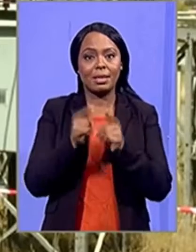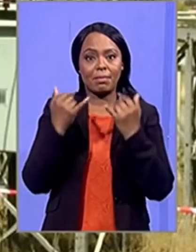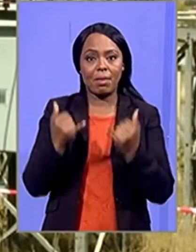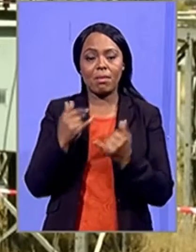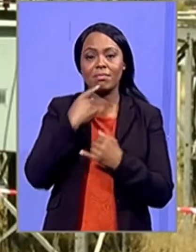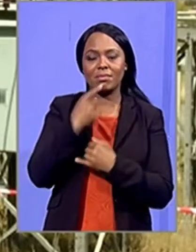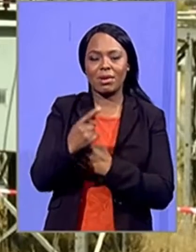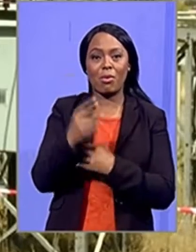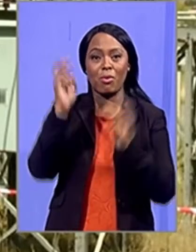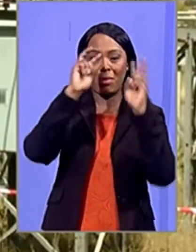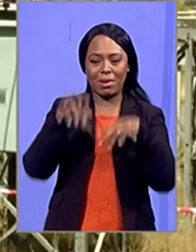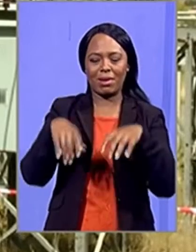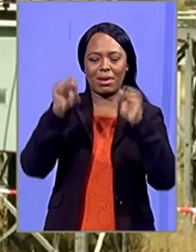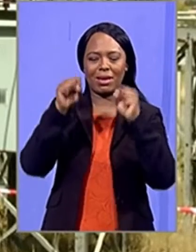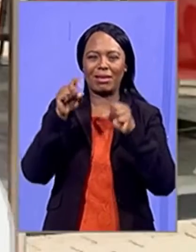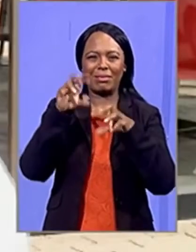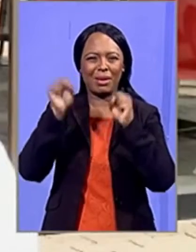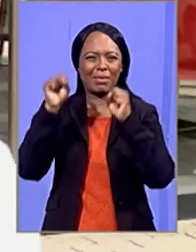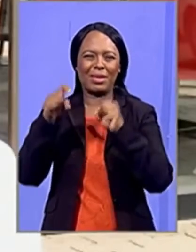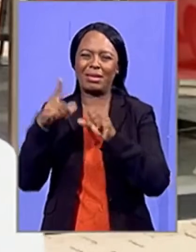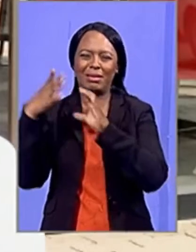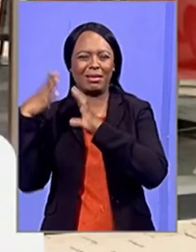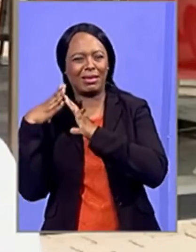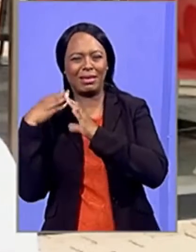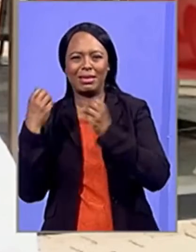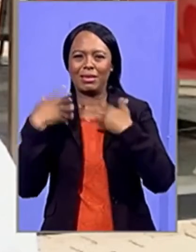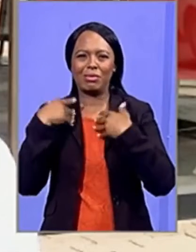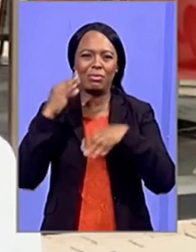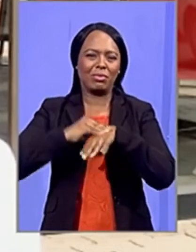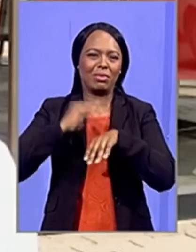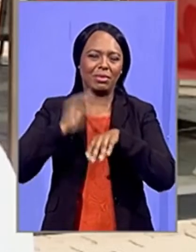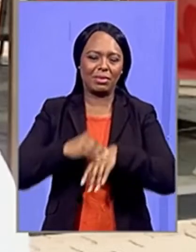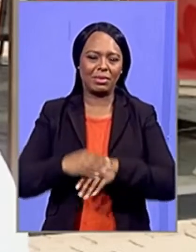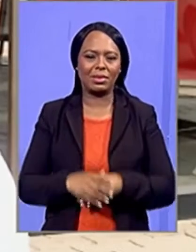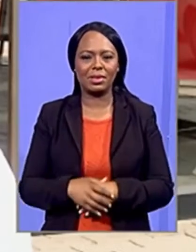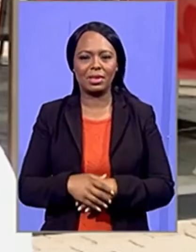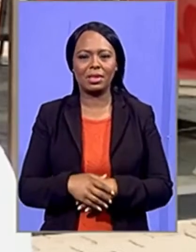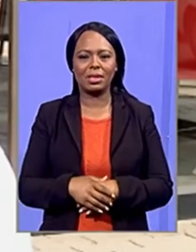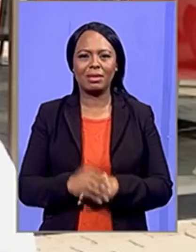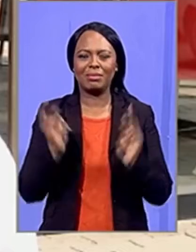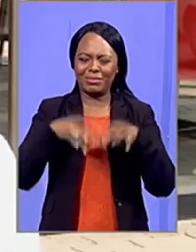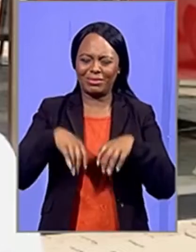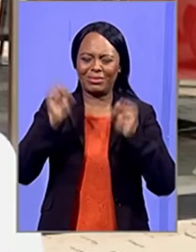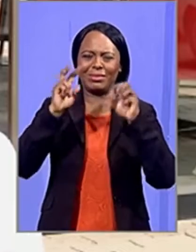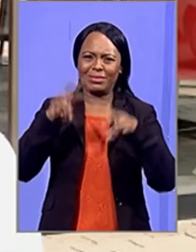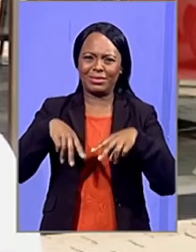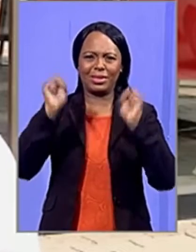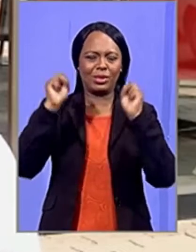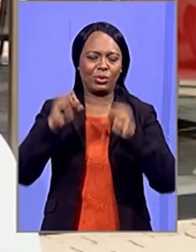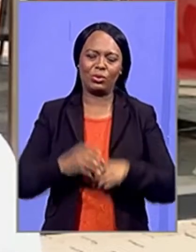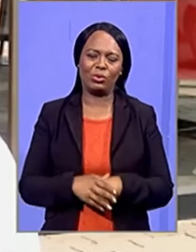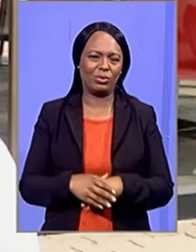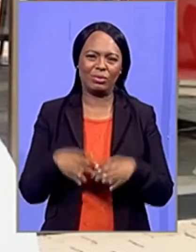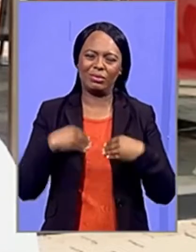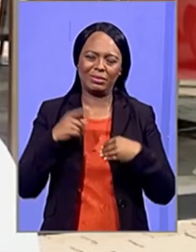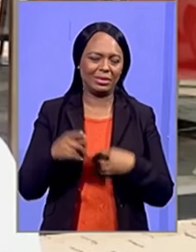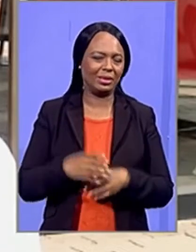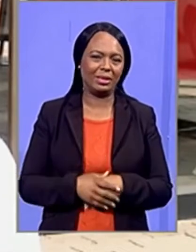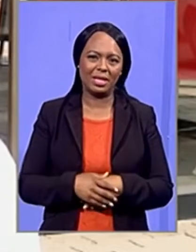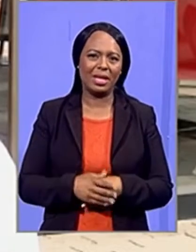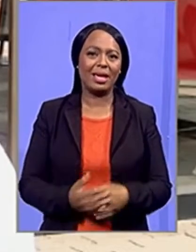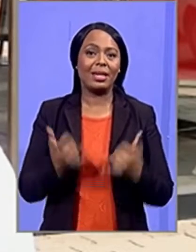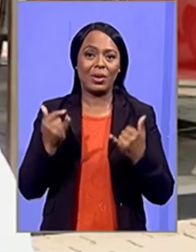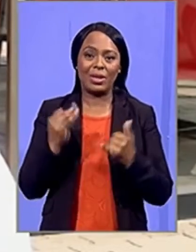re Eskom ya ba hupetsa. Well, currently, the entire country is experiencing feats of load shedding. So now, if they are